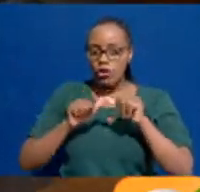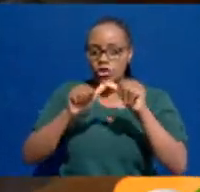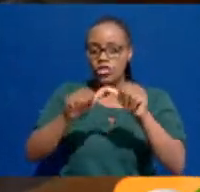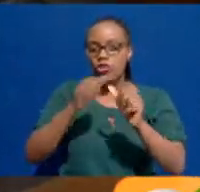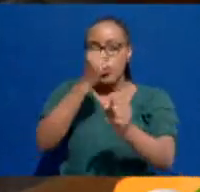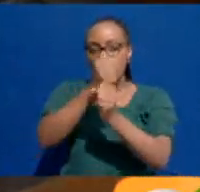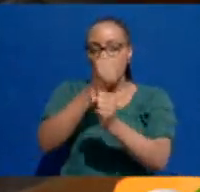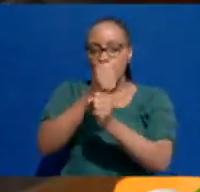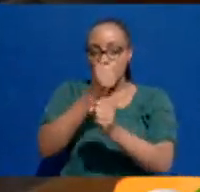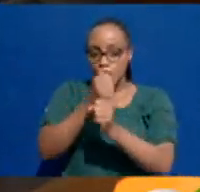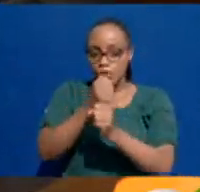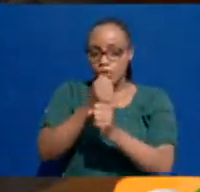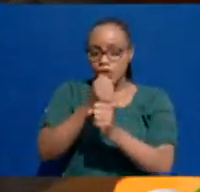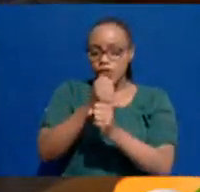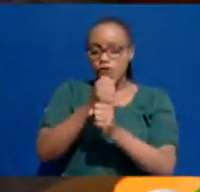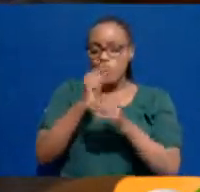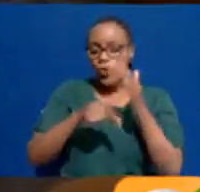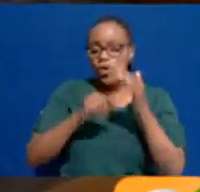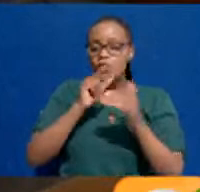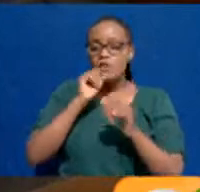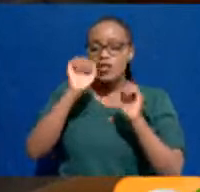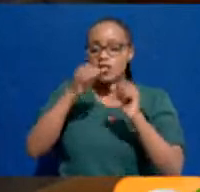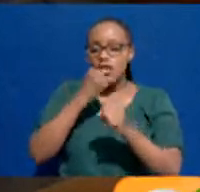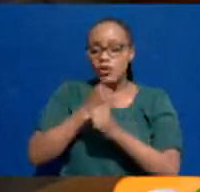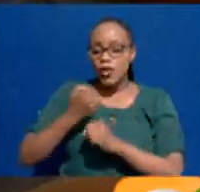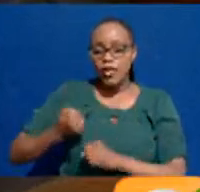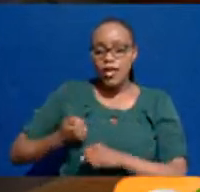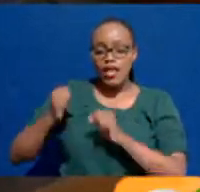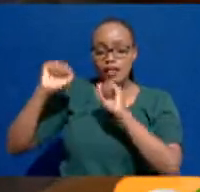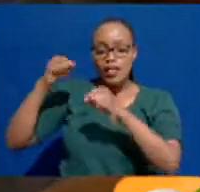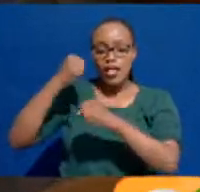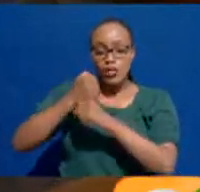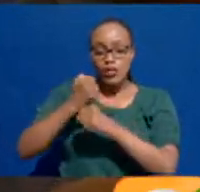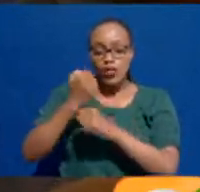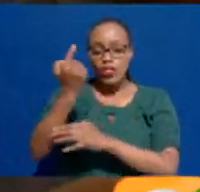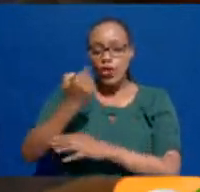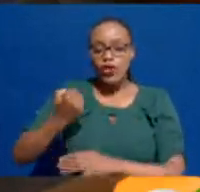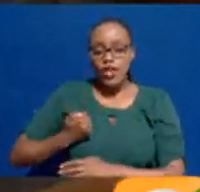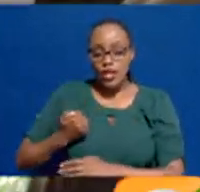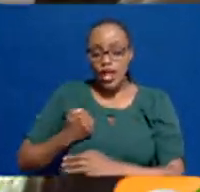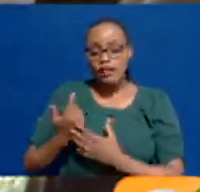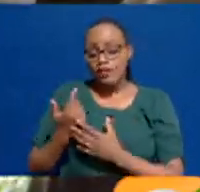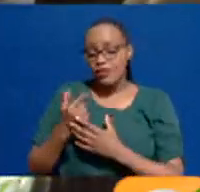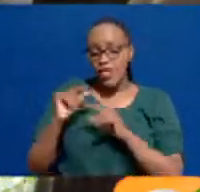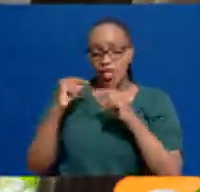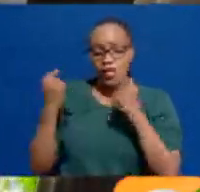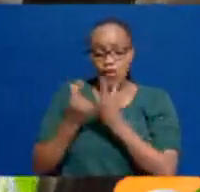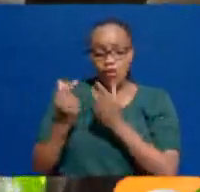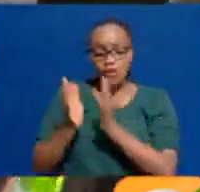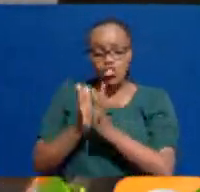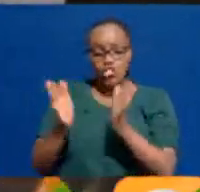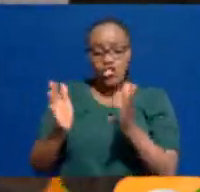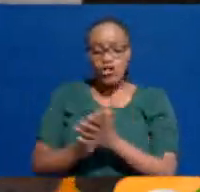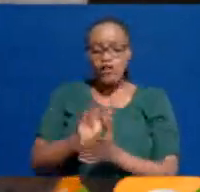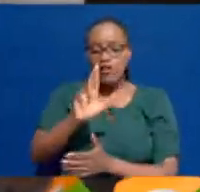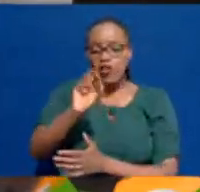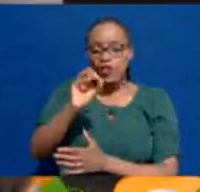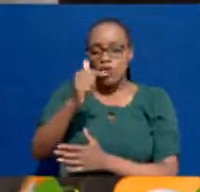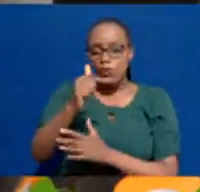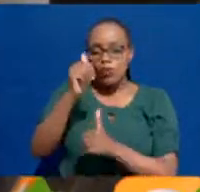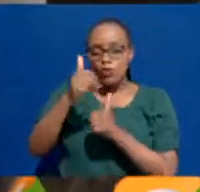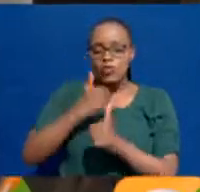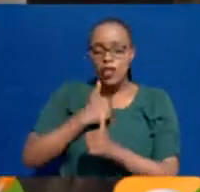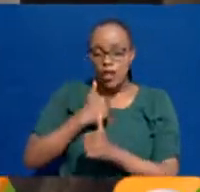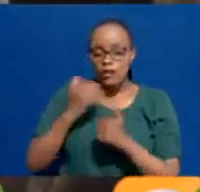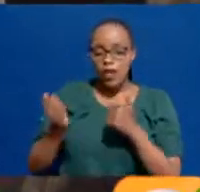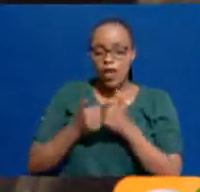do what boys can do, even girls can do that. I'm the only girl in the whole group. In robotics, it's something that I've had since I was